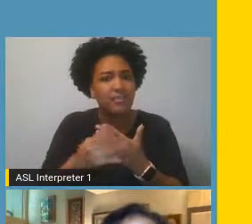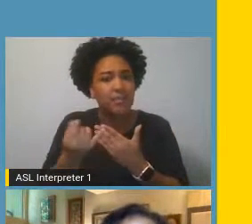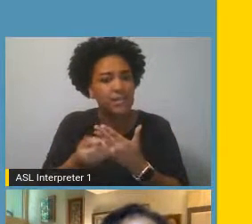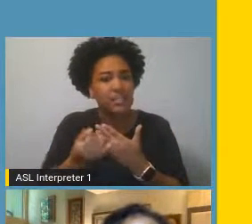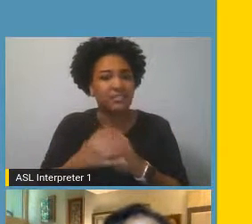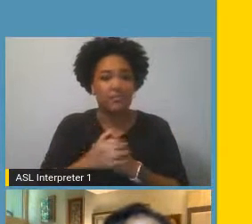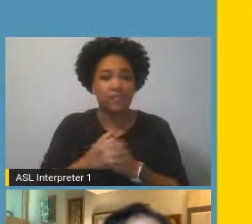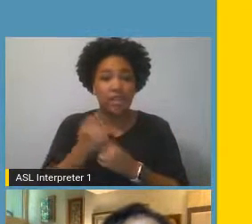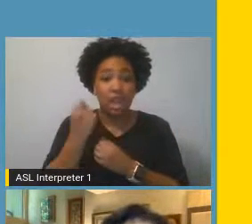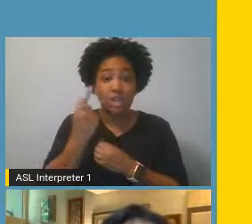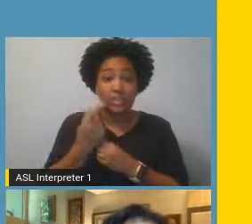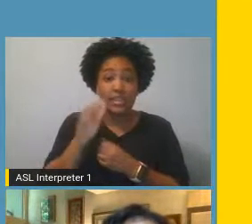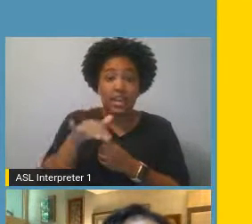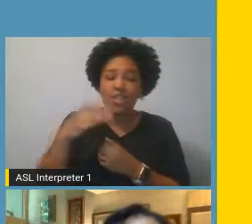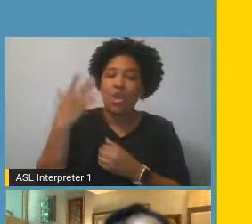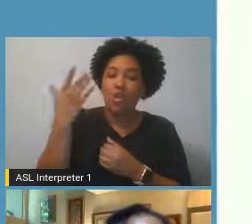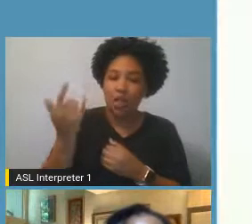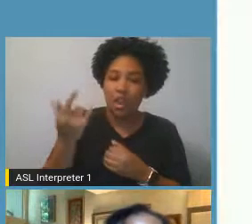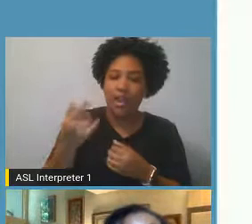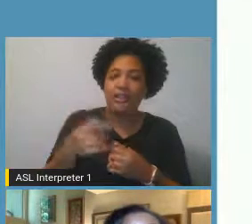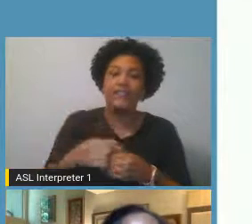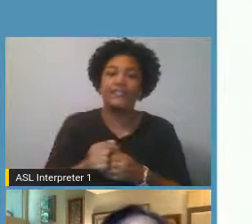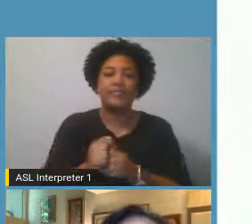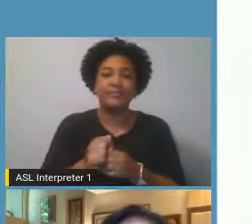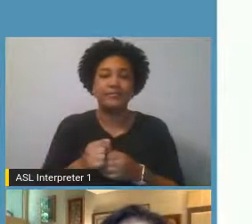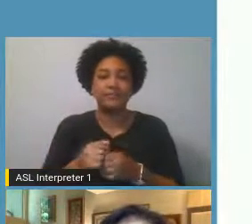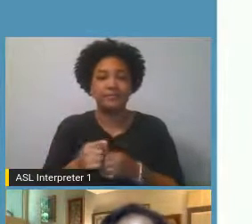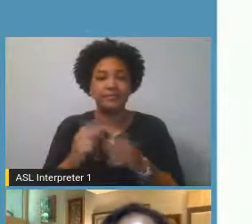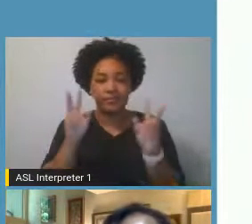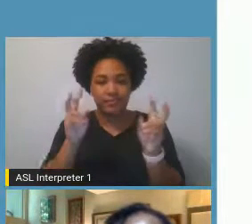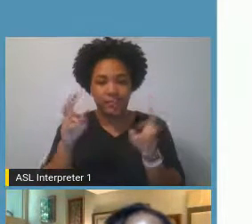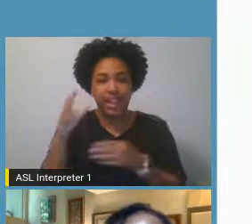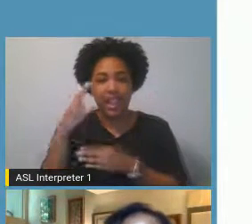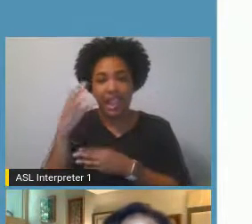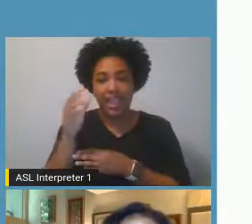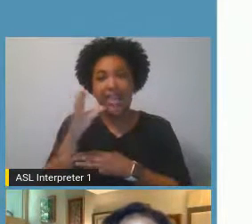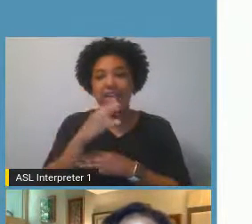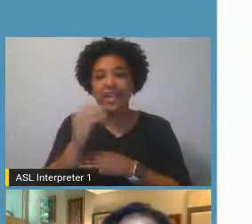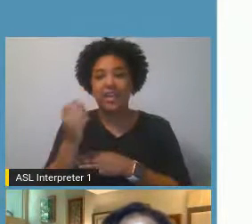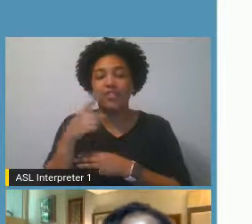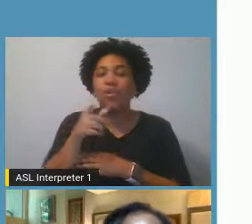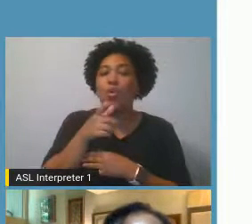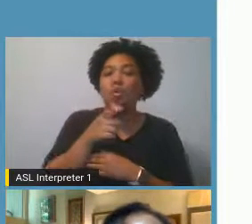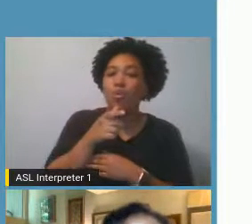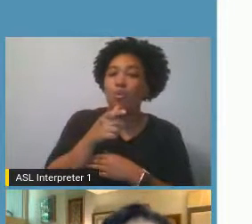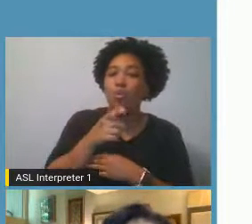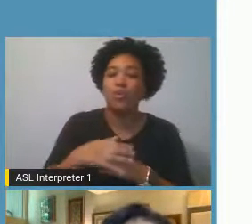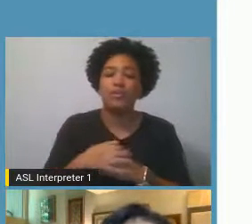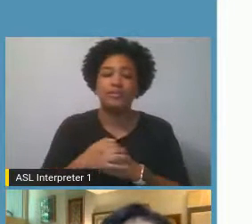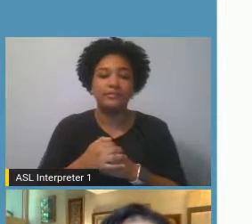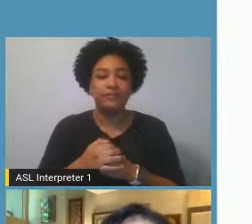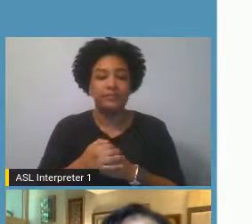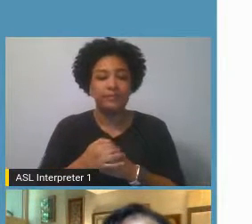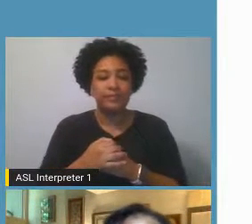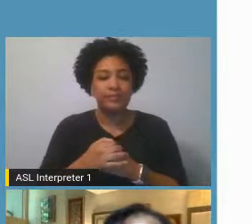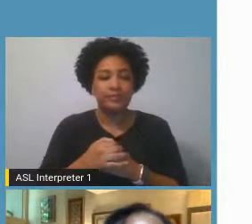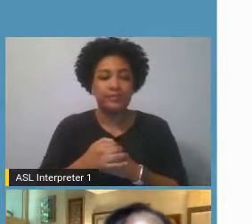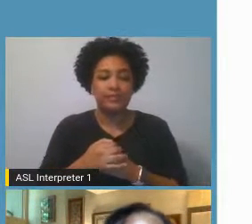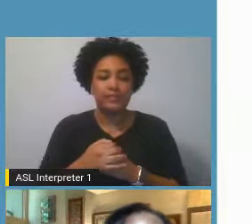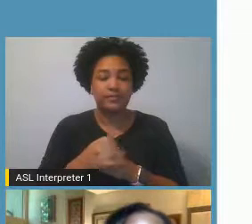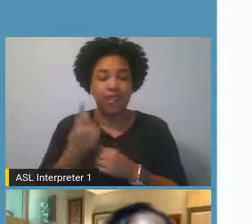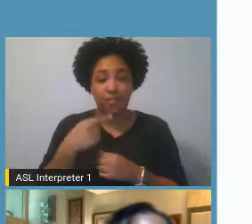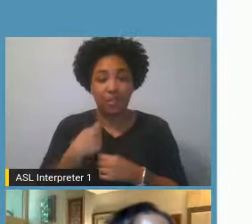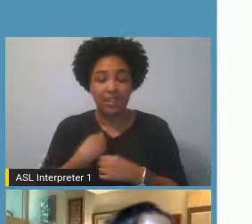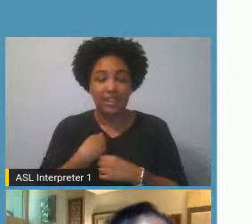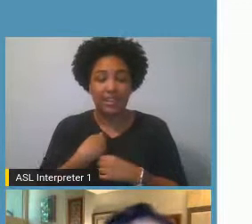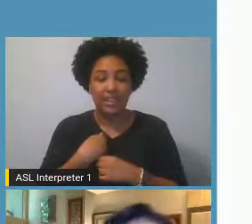Understanding the why and for whom. So my personal entry into wanting to know more about digital projects